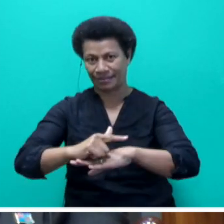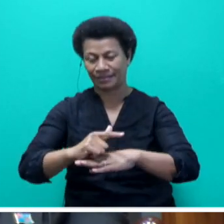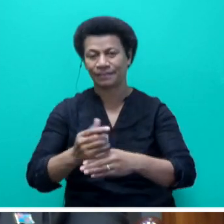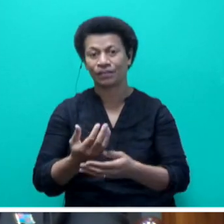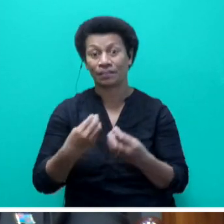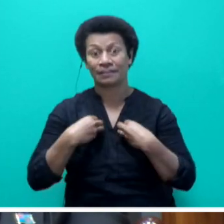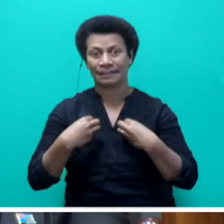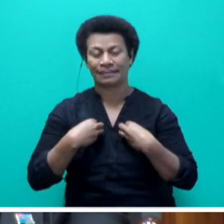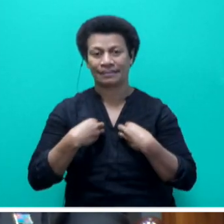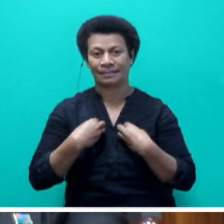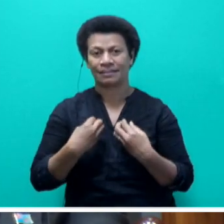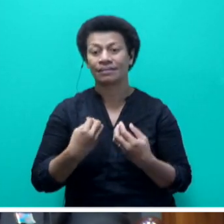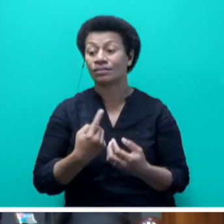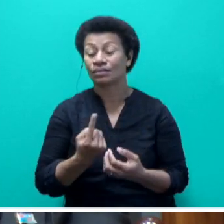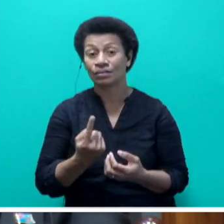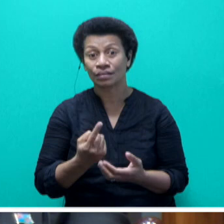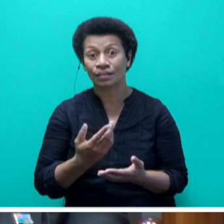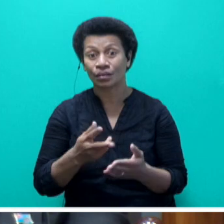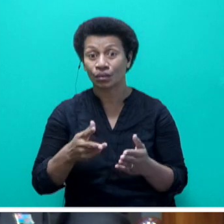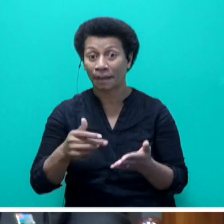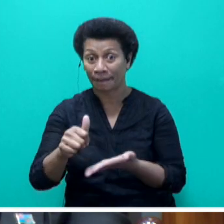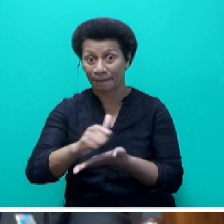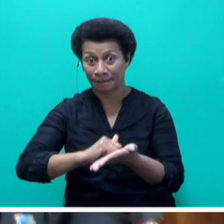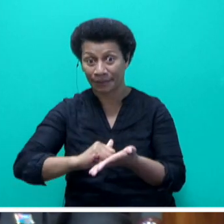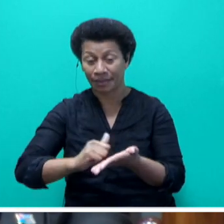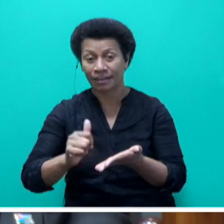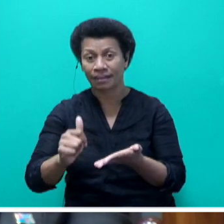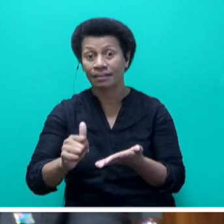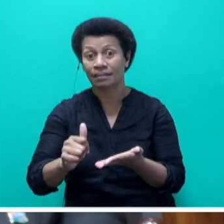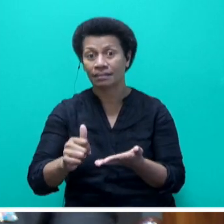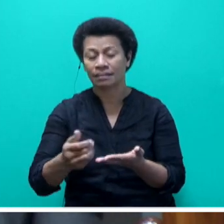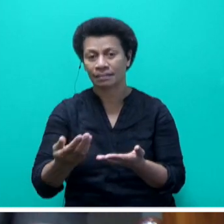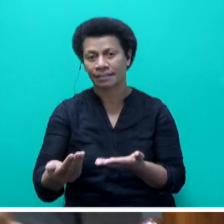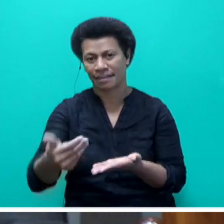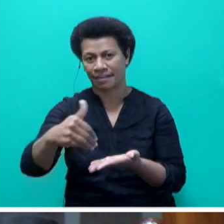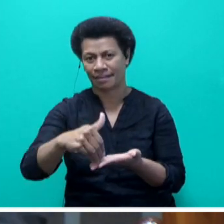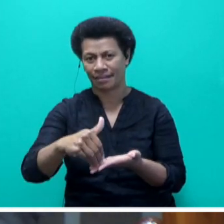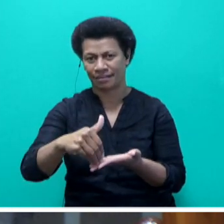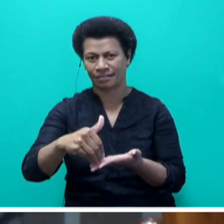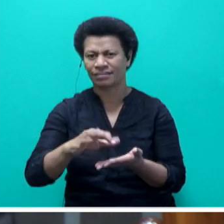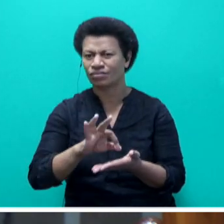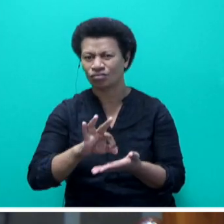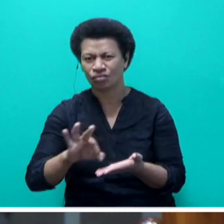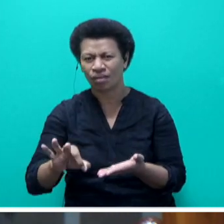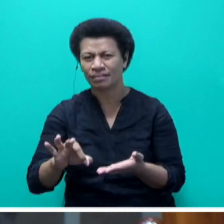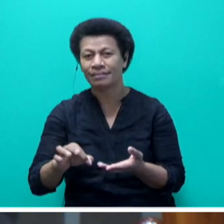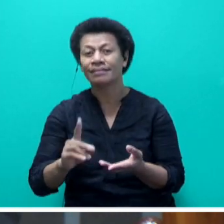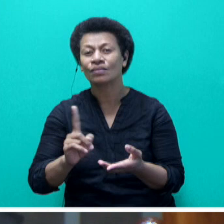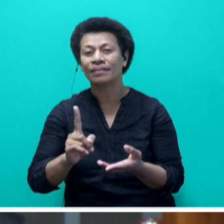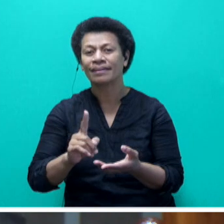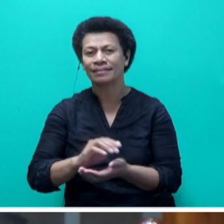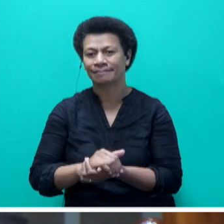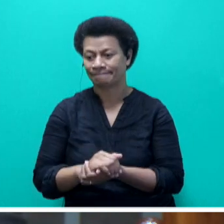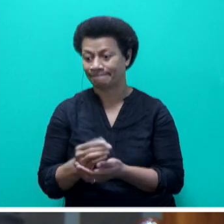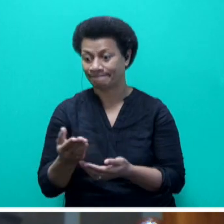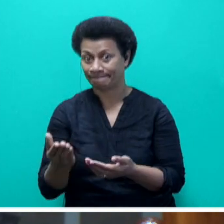commercial businesses will be vying to purchase these properties with an added advantage of not having to convert the use of those properties to commercial,